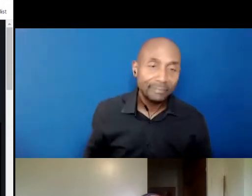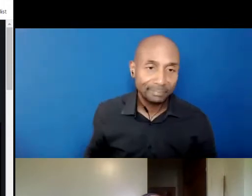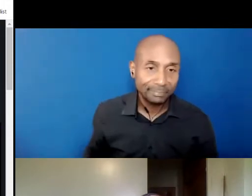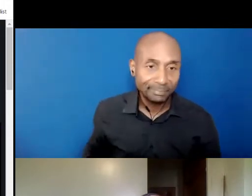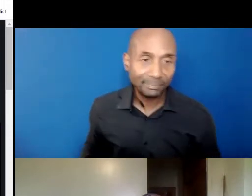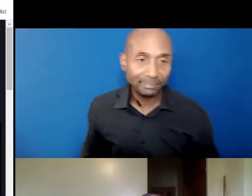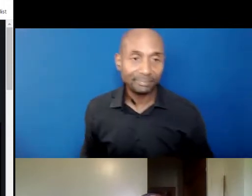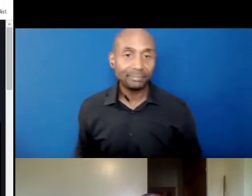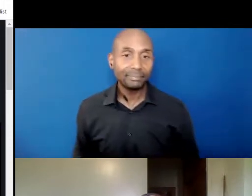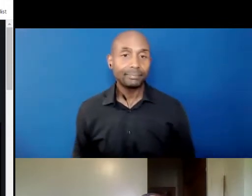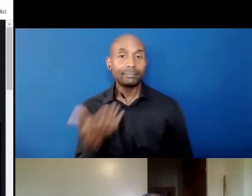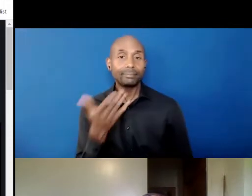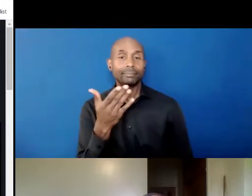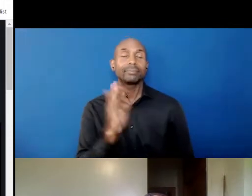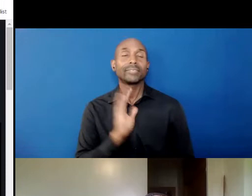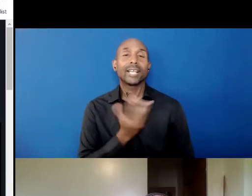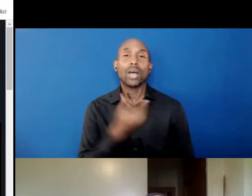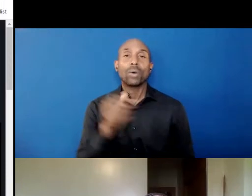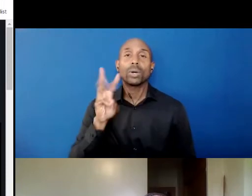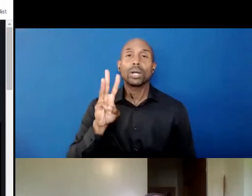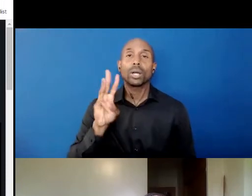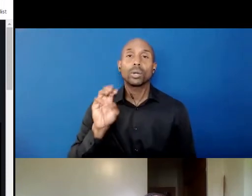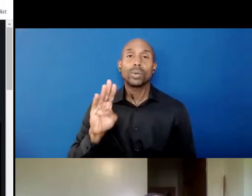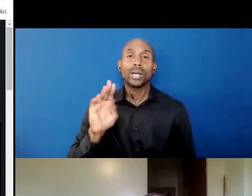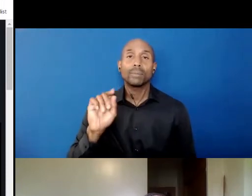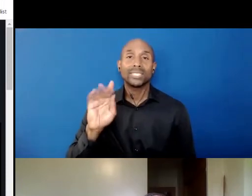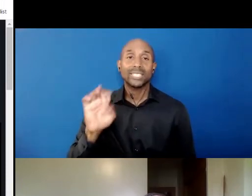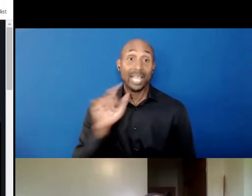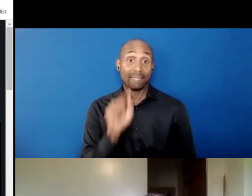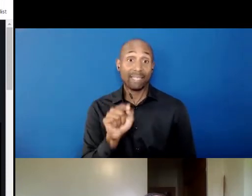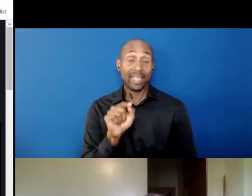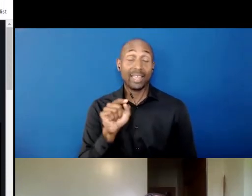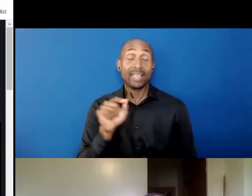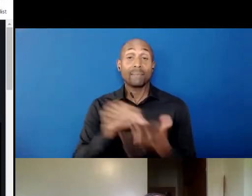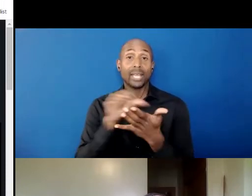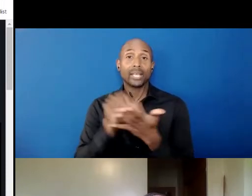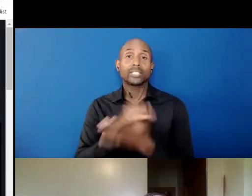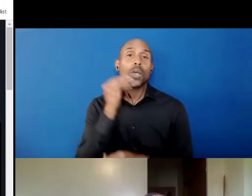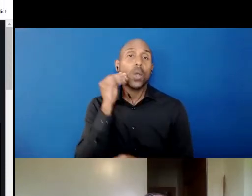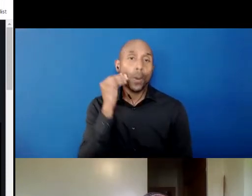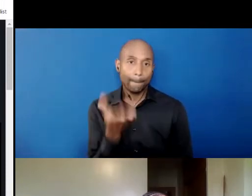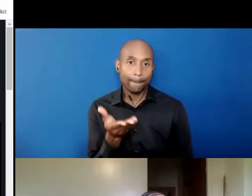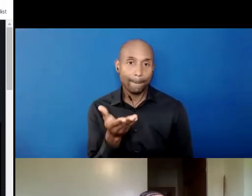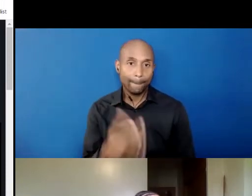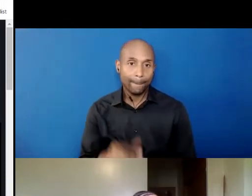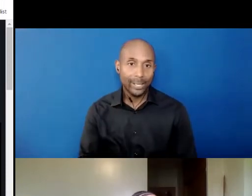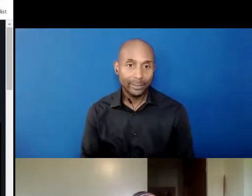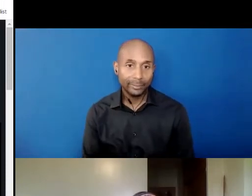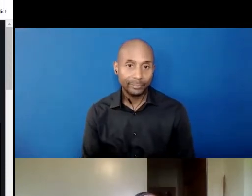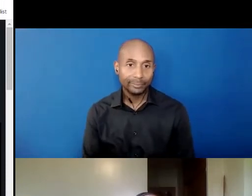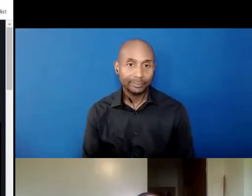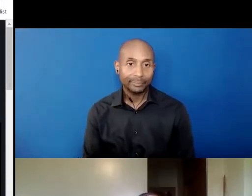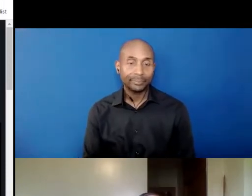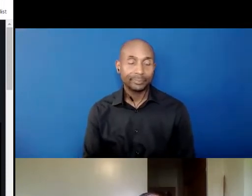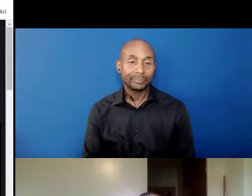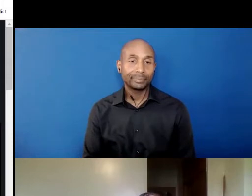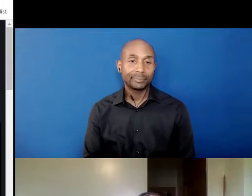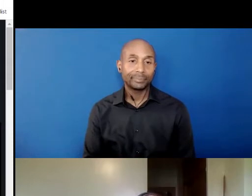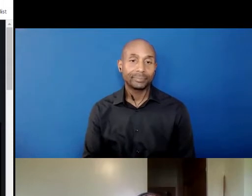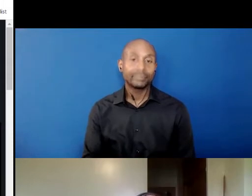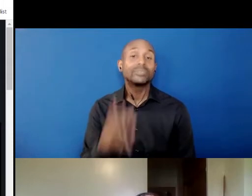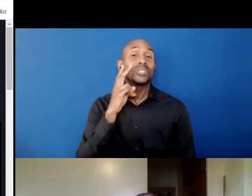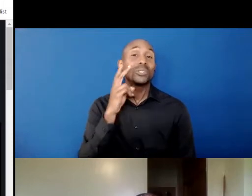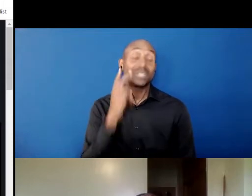is our website. I'm on the homepage, and as you can see, one of the first things that pops up is the Joining